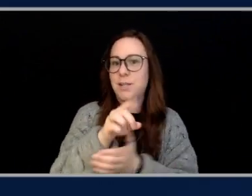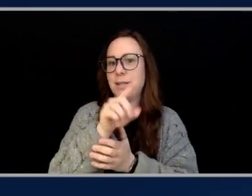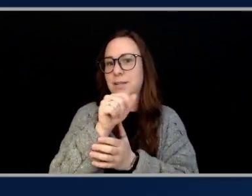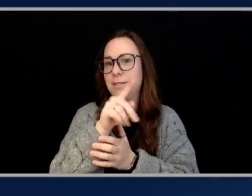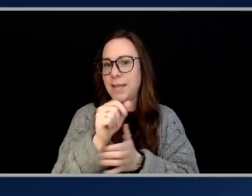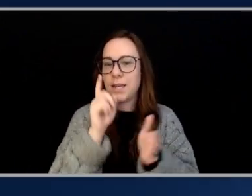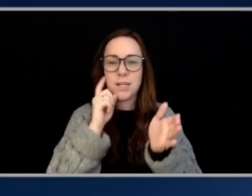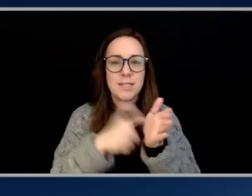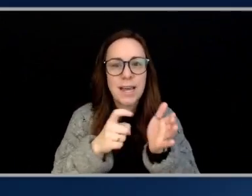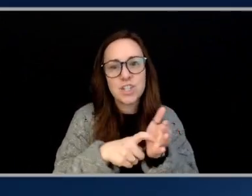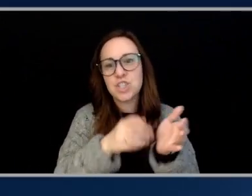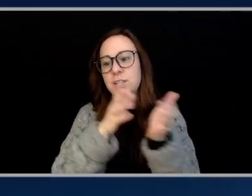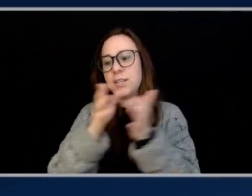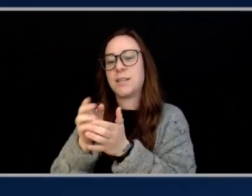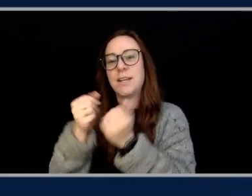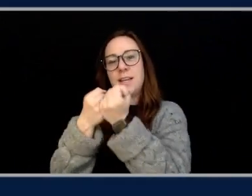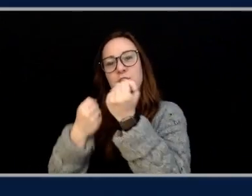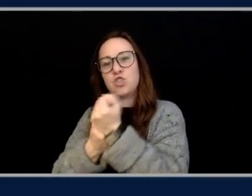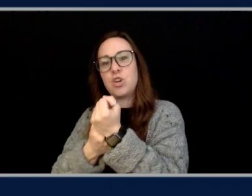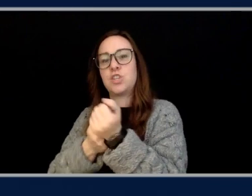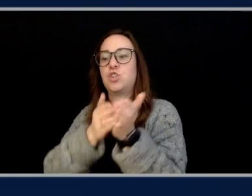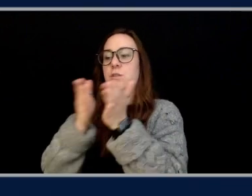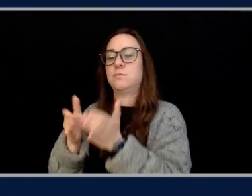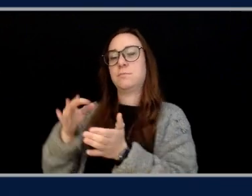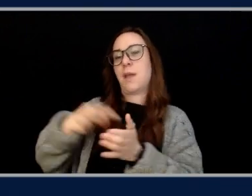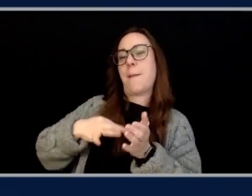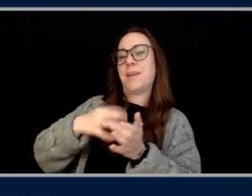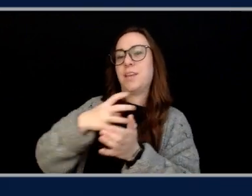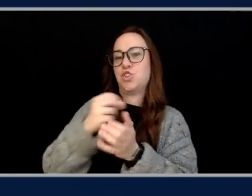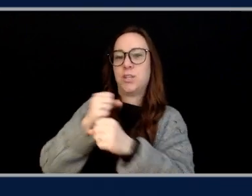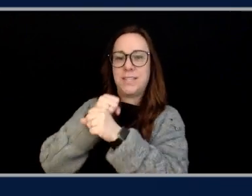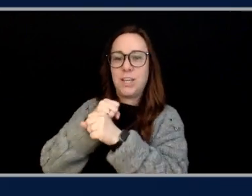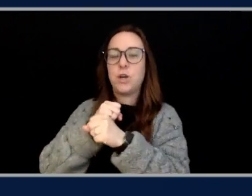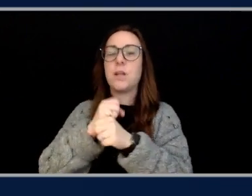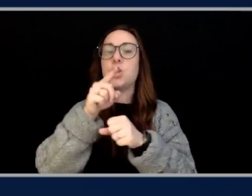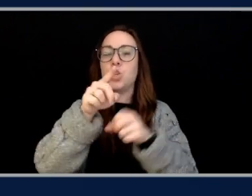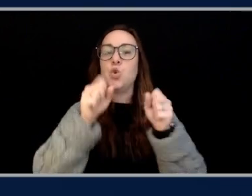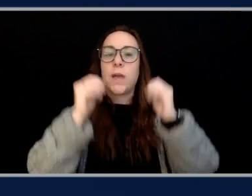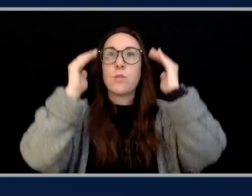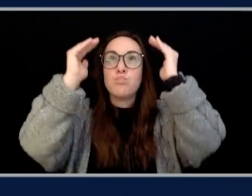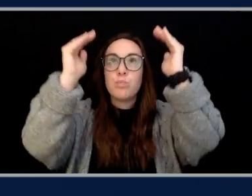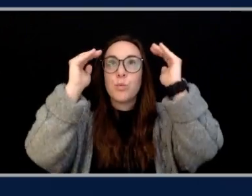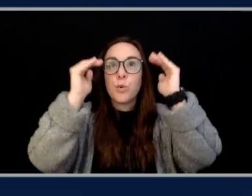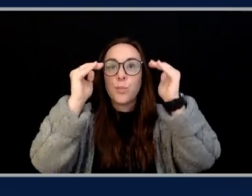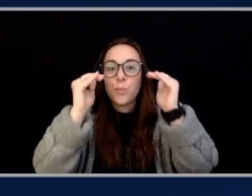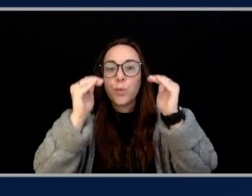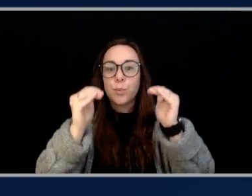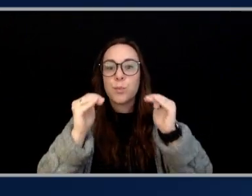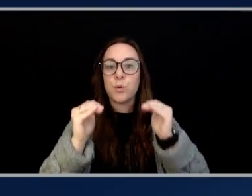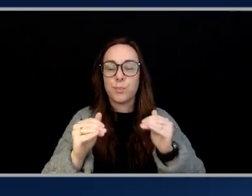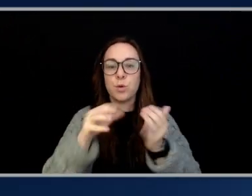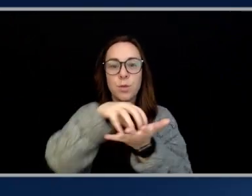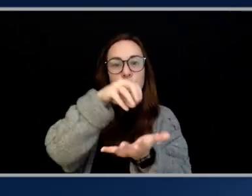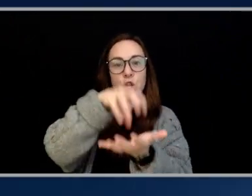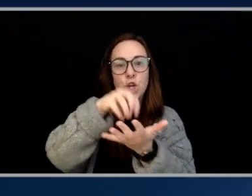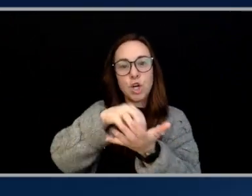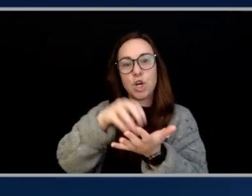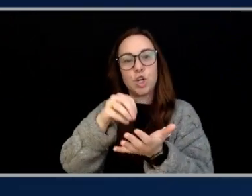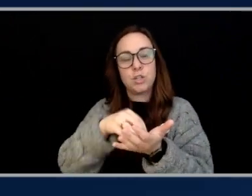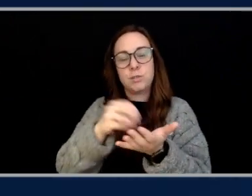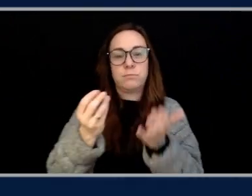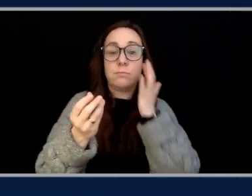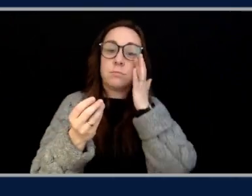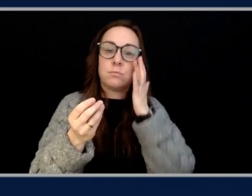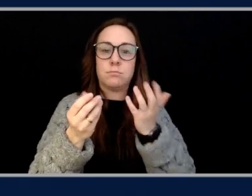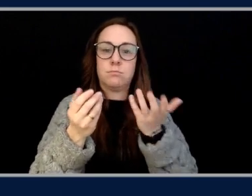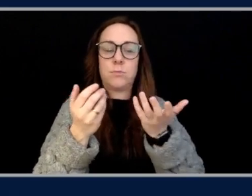infrastructure, application security, and so you can work down it and consume it in a way that you're just like,